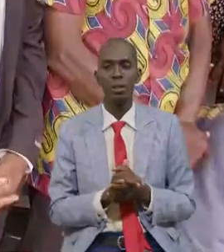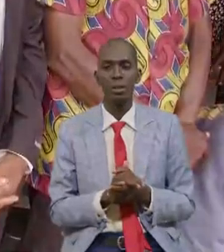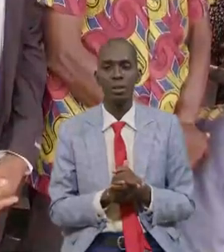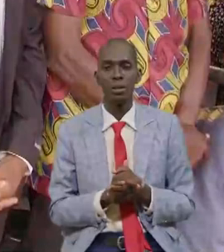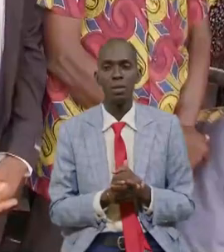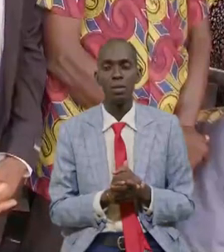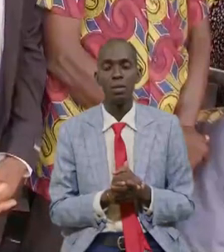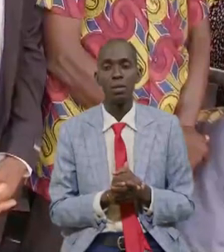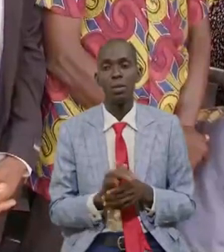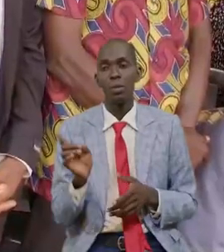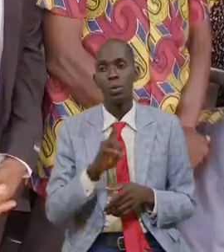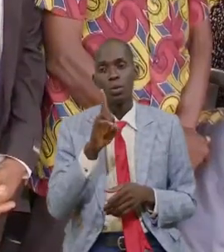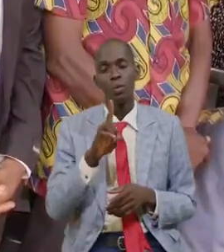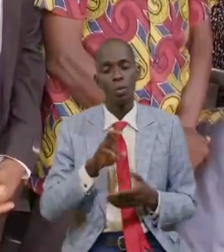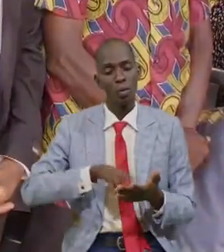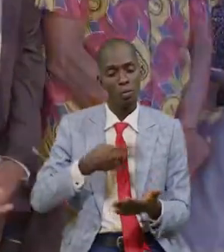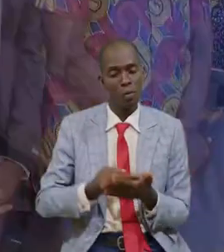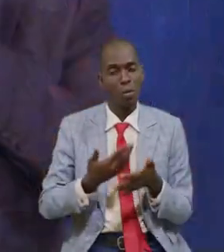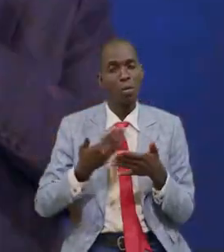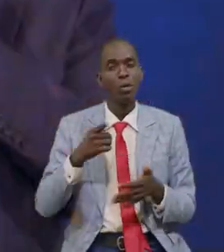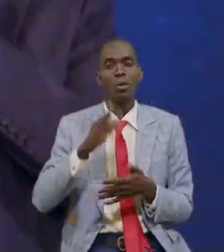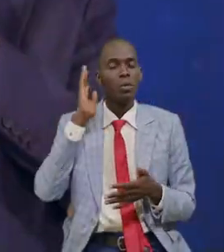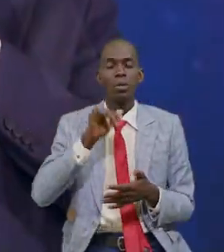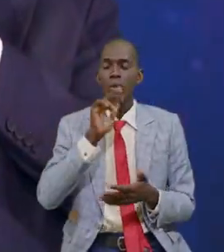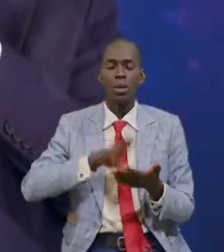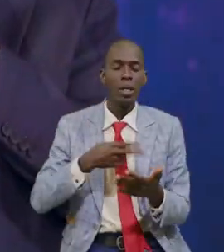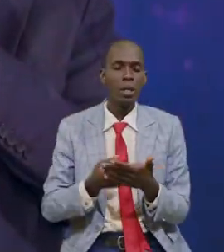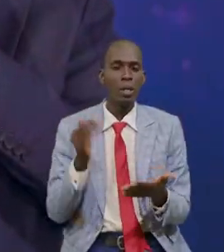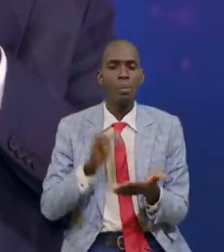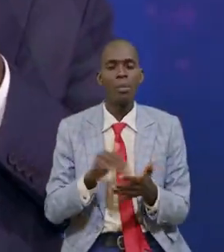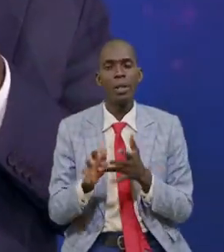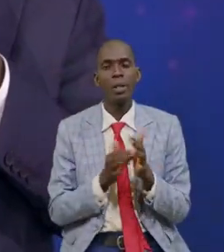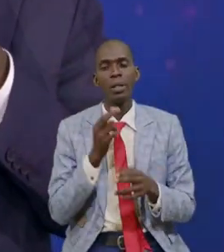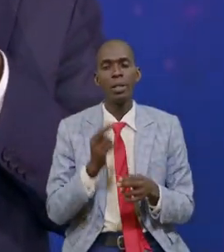Where you fell before, you will not fall again.